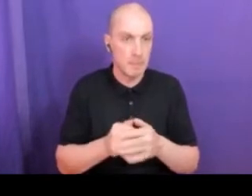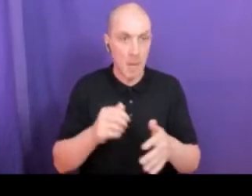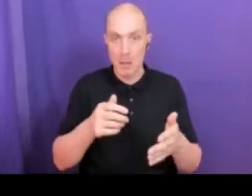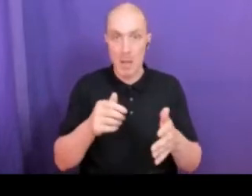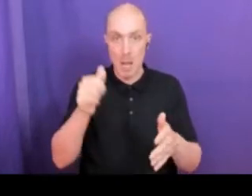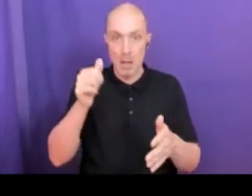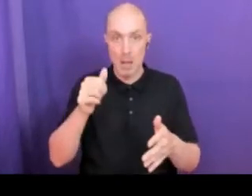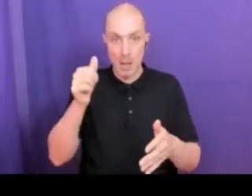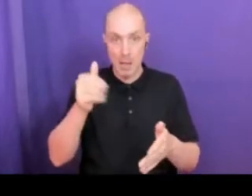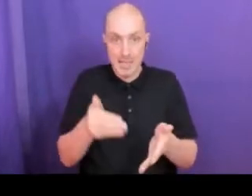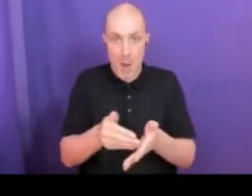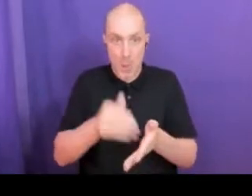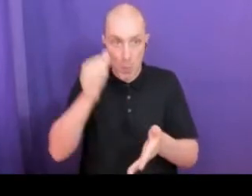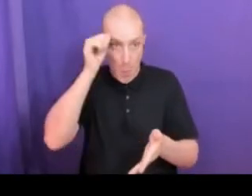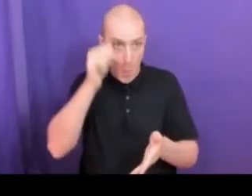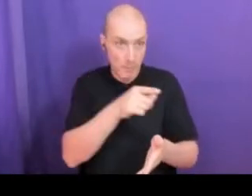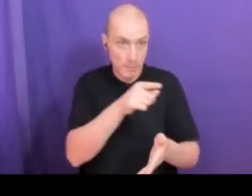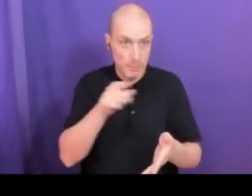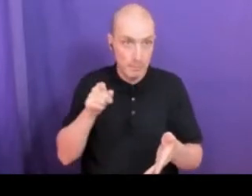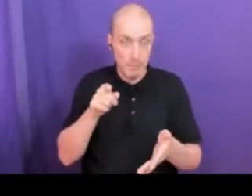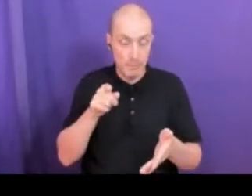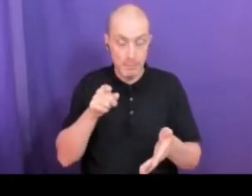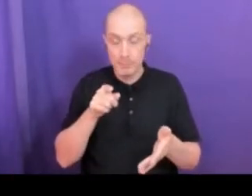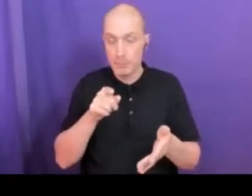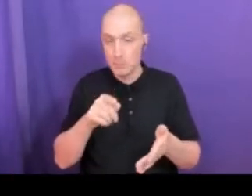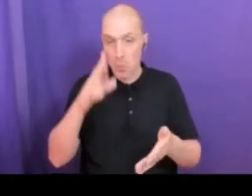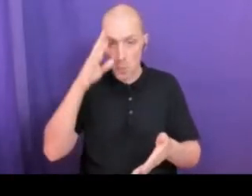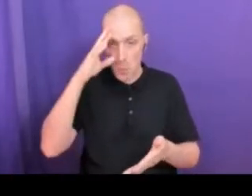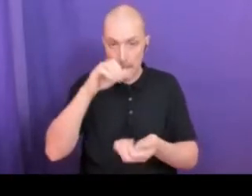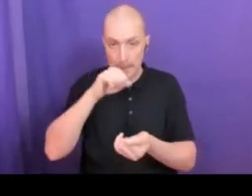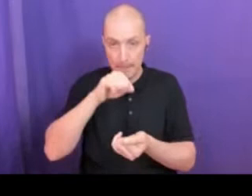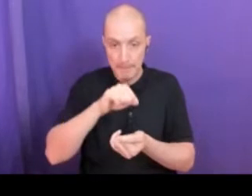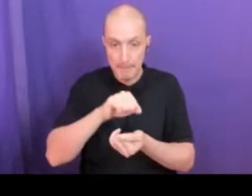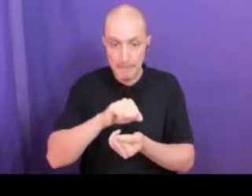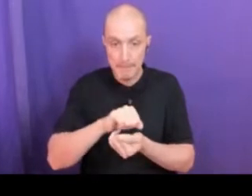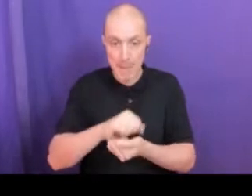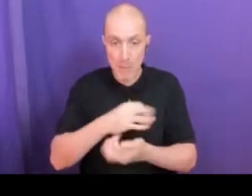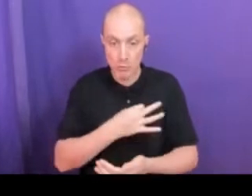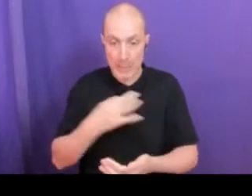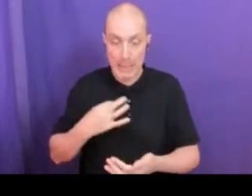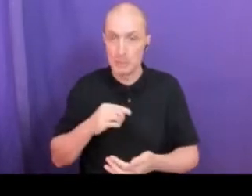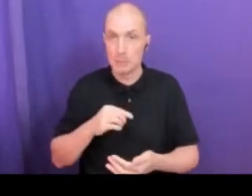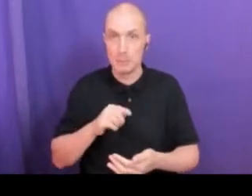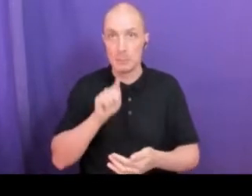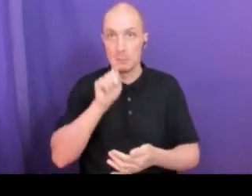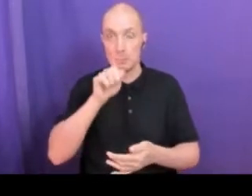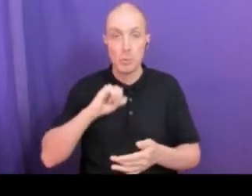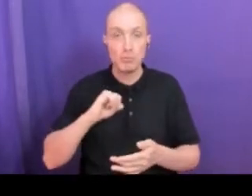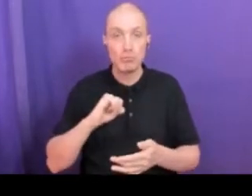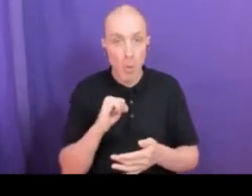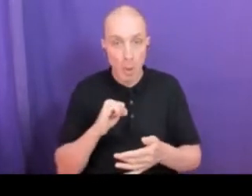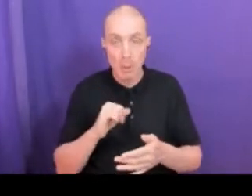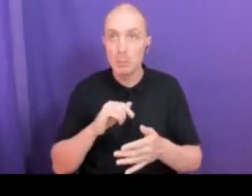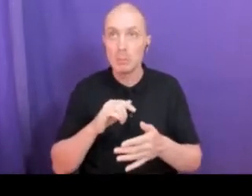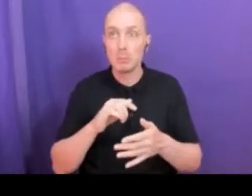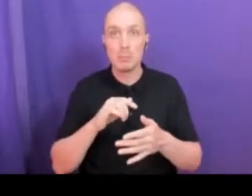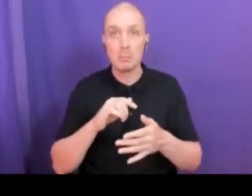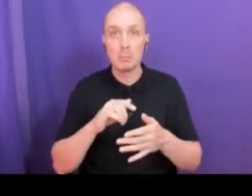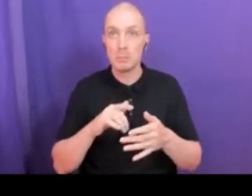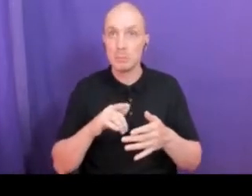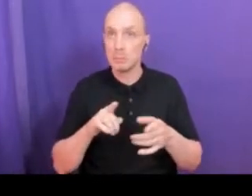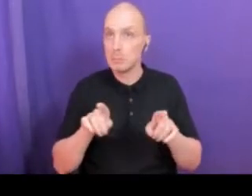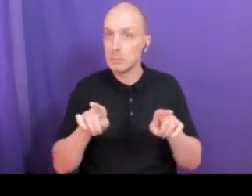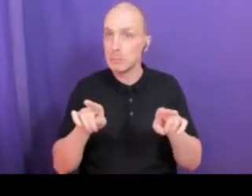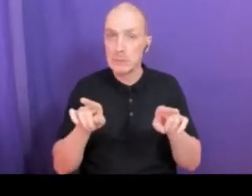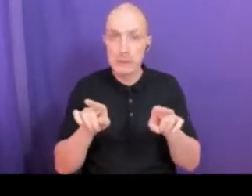memory clinics, and this is true of Scotland, and it's true of kind of the West, definitely,